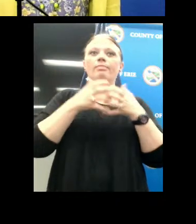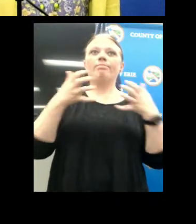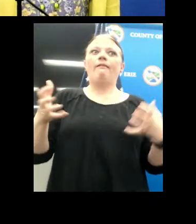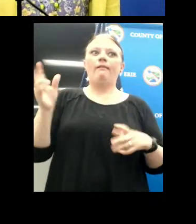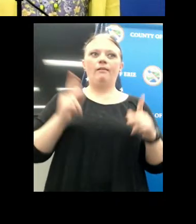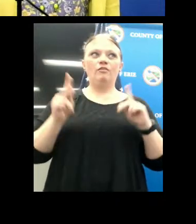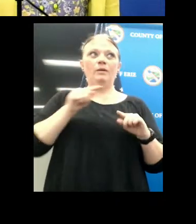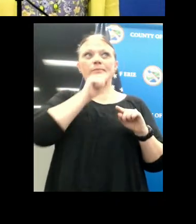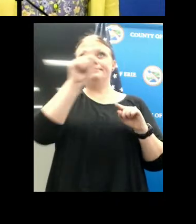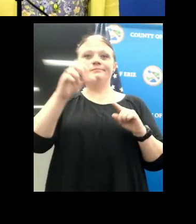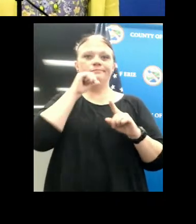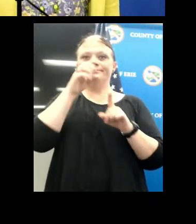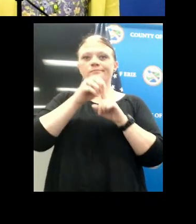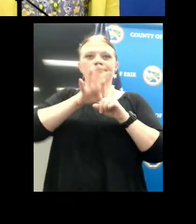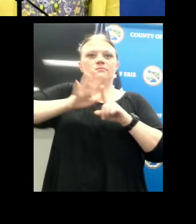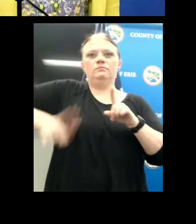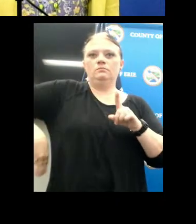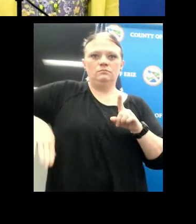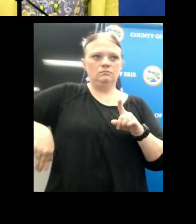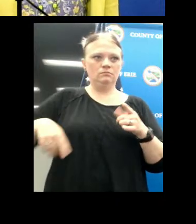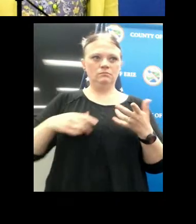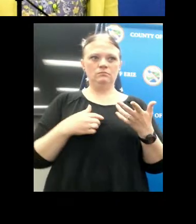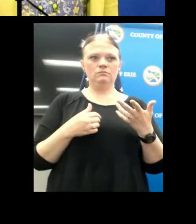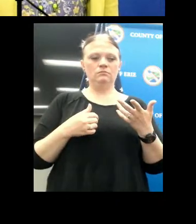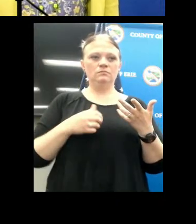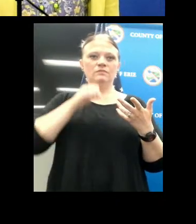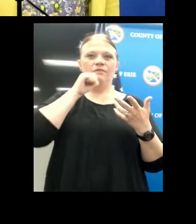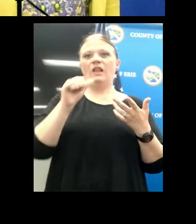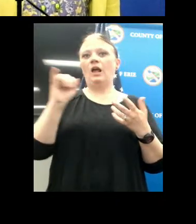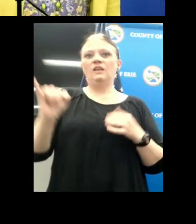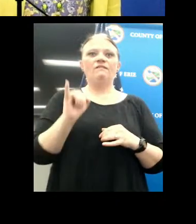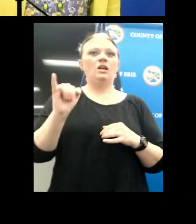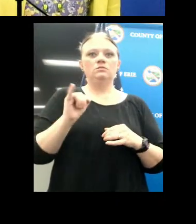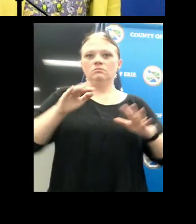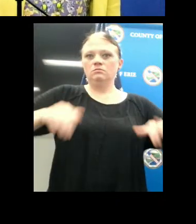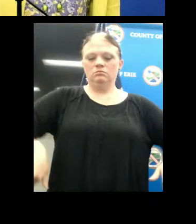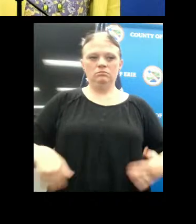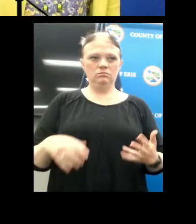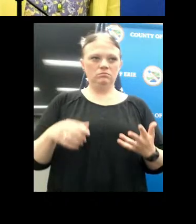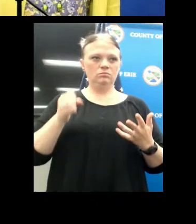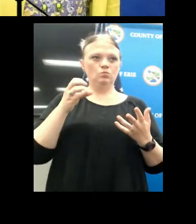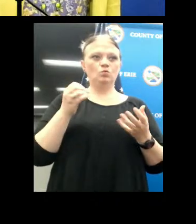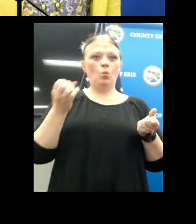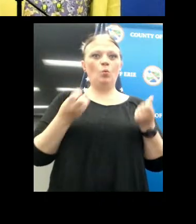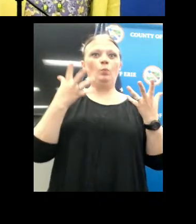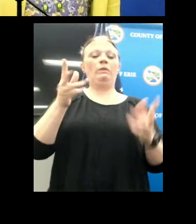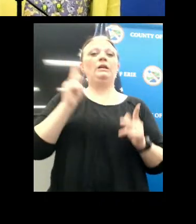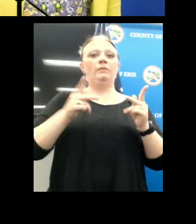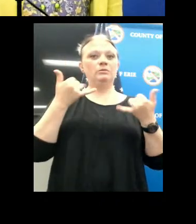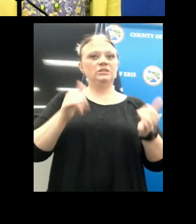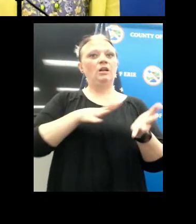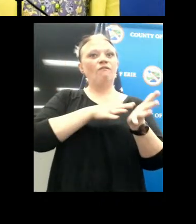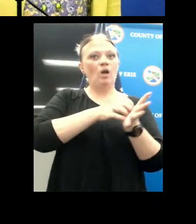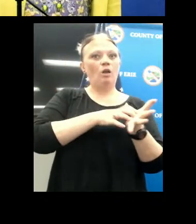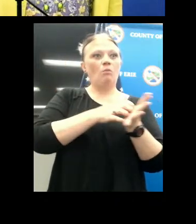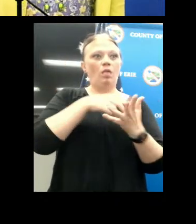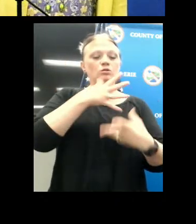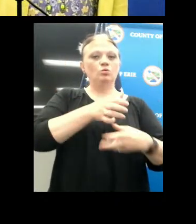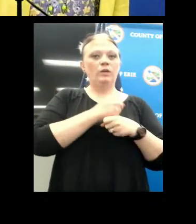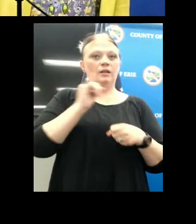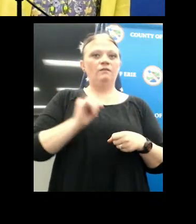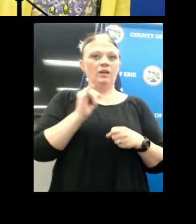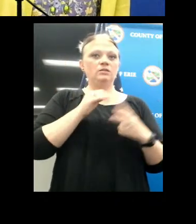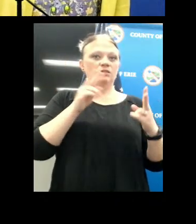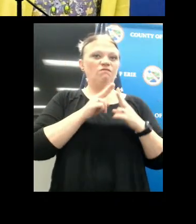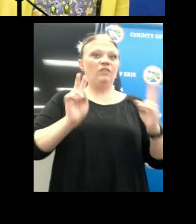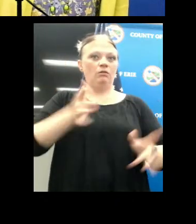lot of people who haven't been exposed, who haven't been infected, and so there are a lot of people that are vulnerable to getting infected and